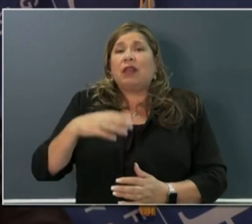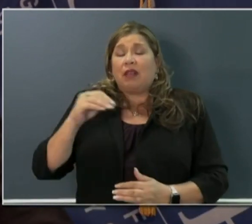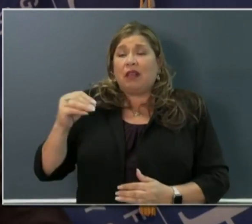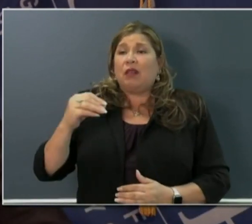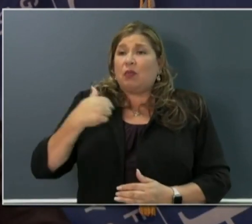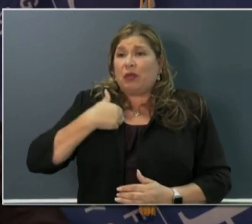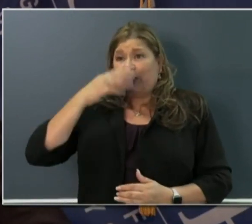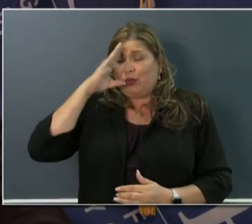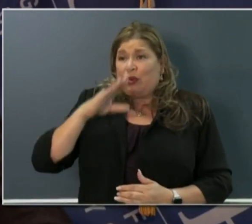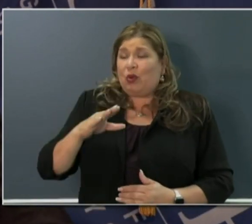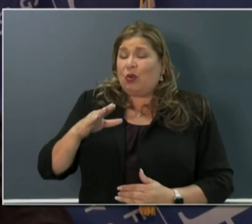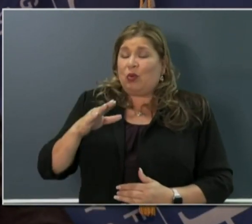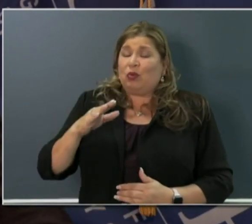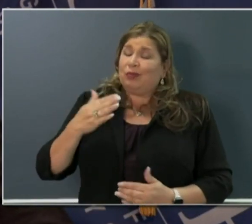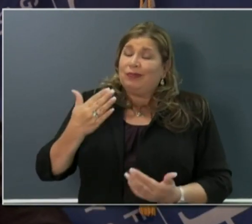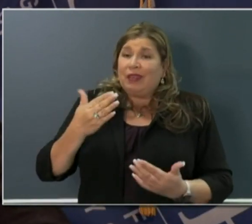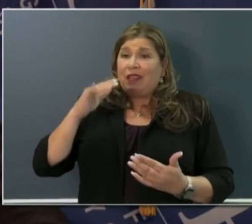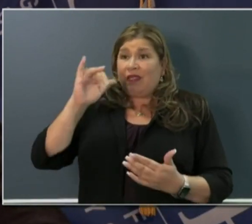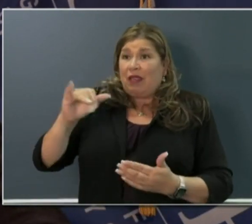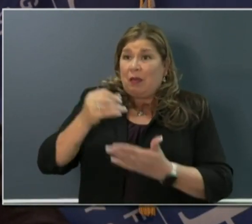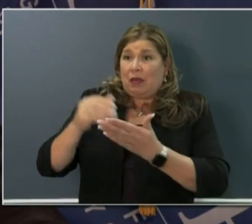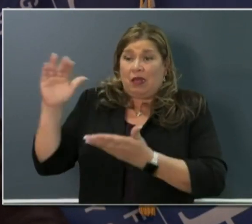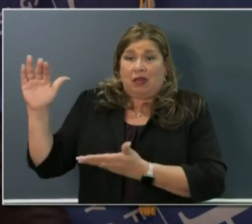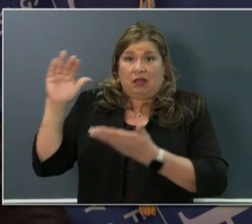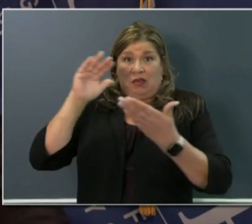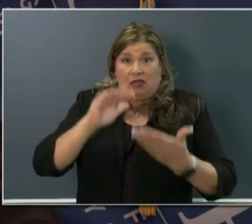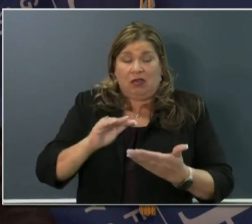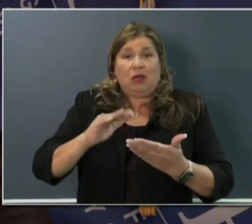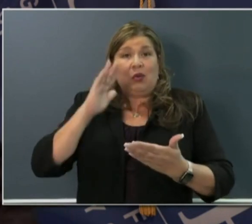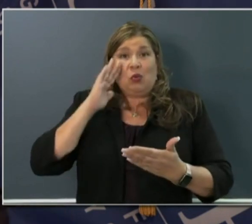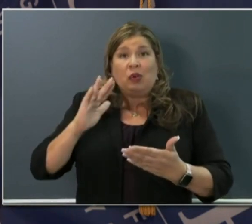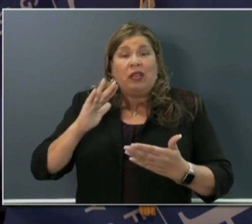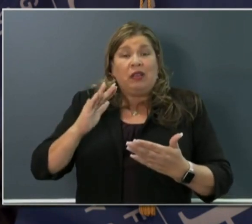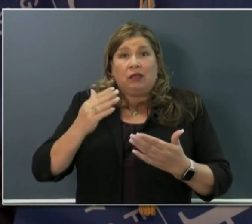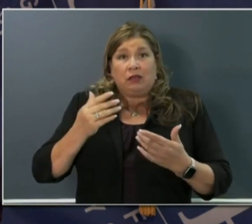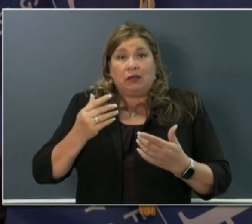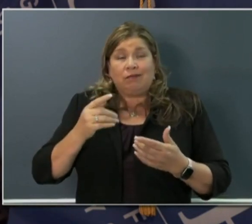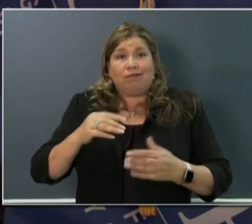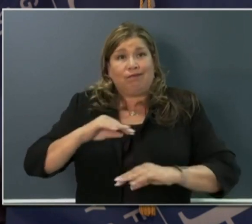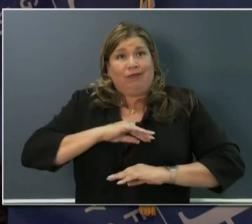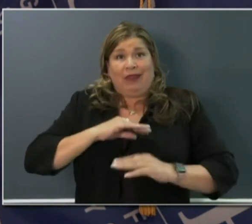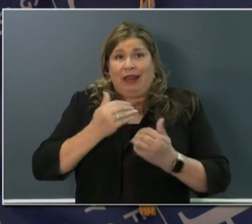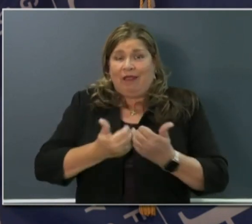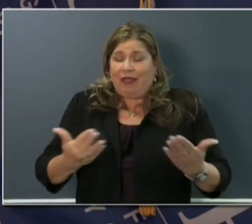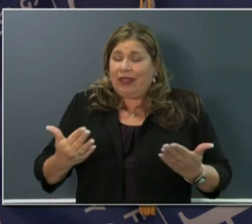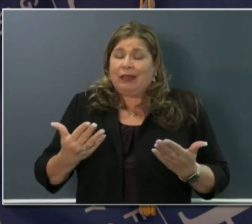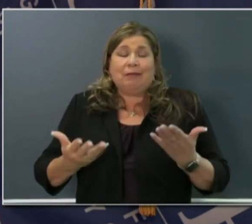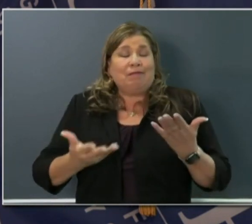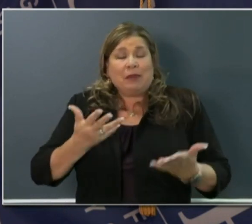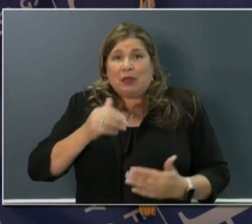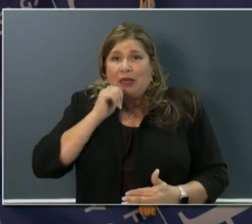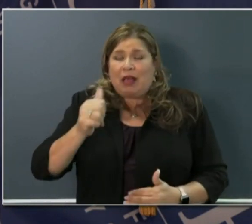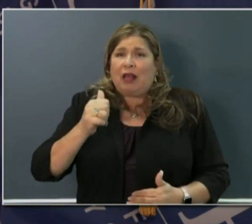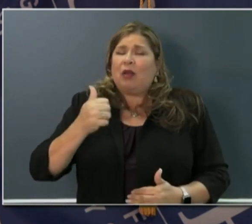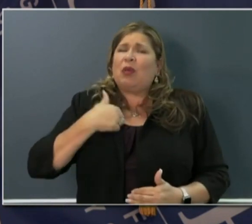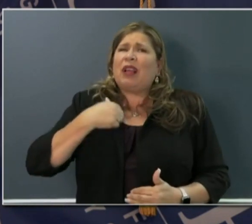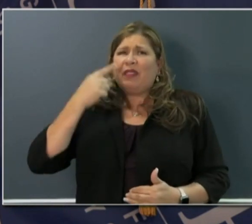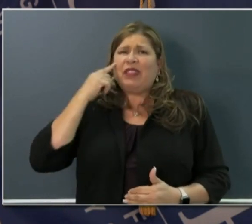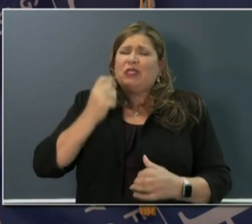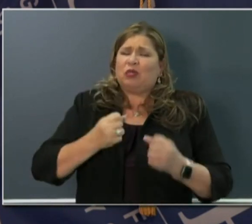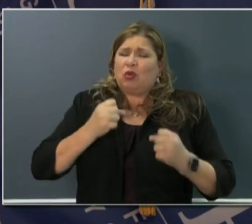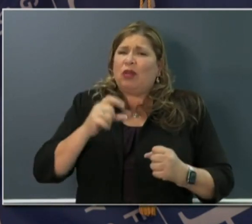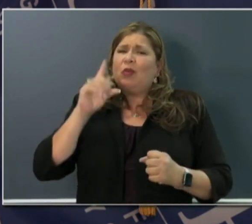stimulus will even meet the moment. I certainly have strong points of view that there'll need to be more in the future. But let me